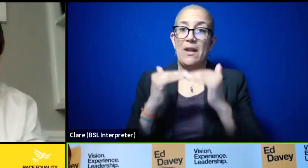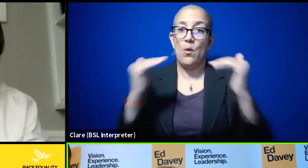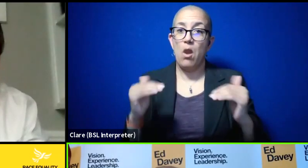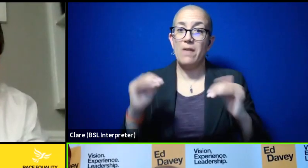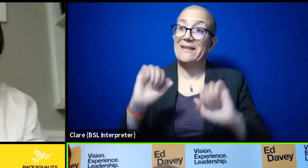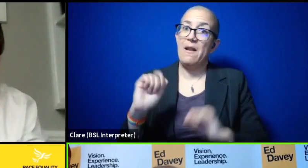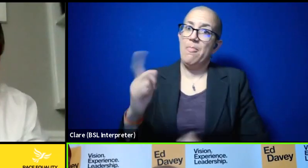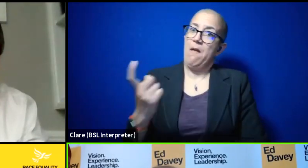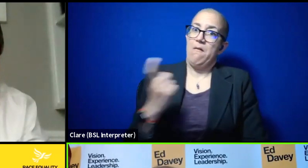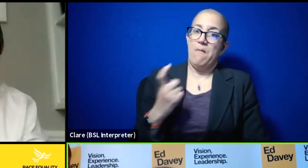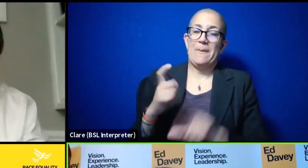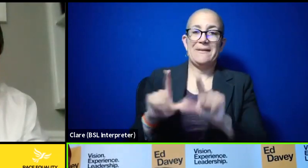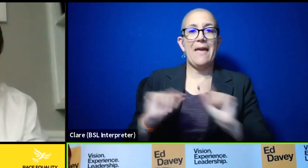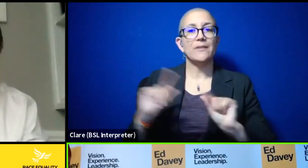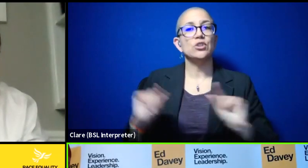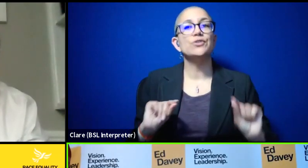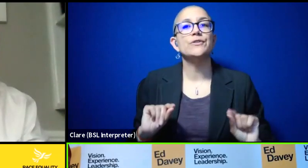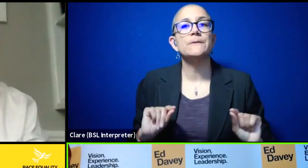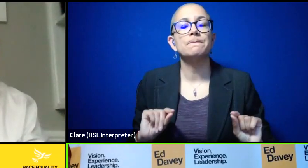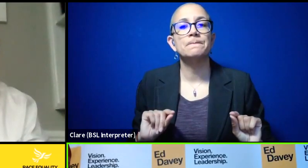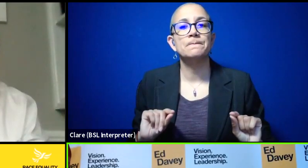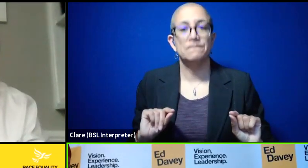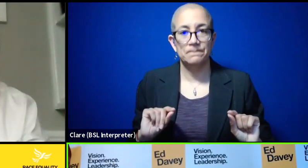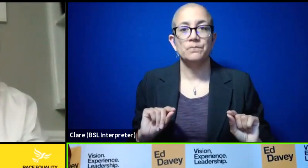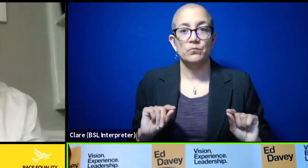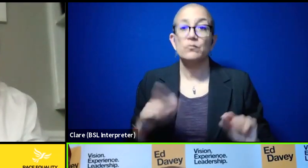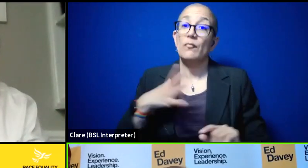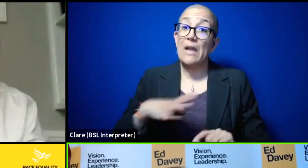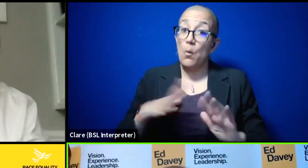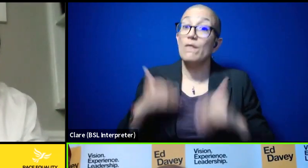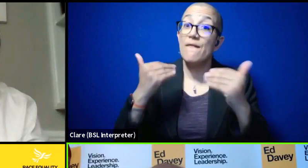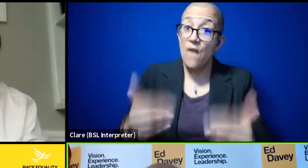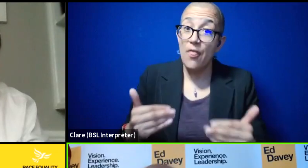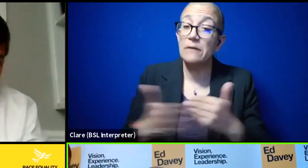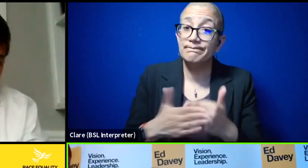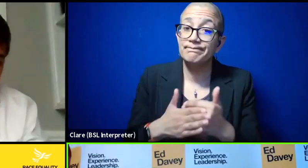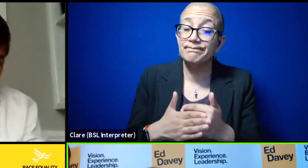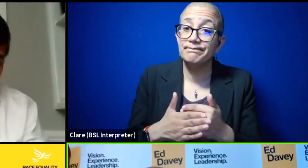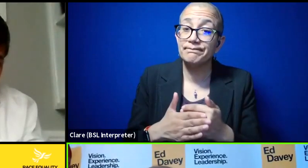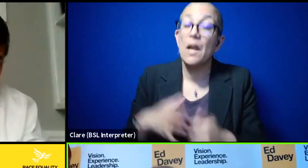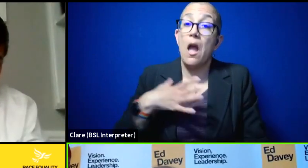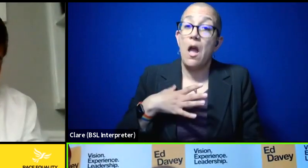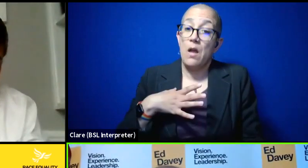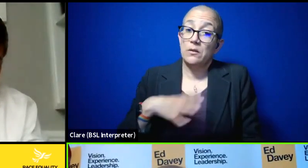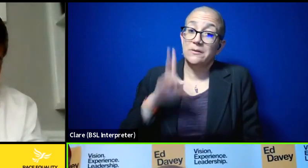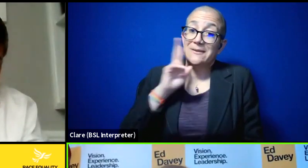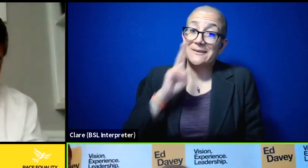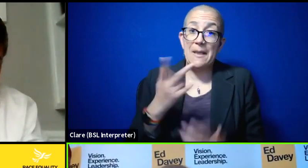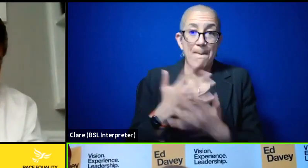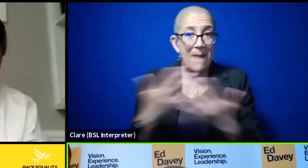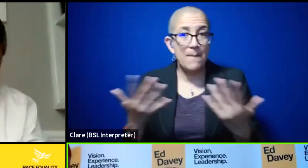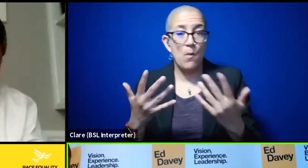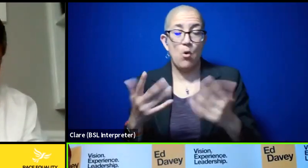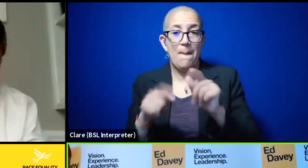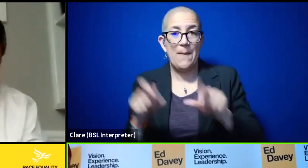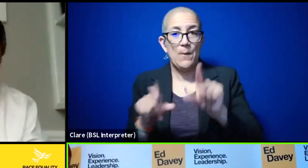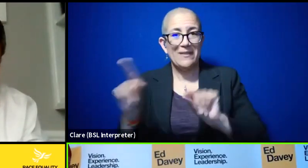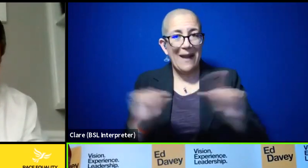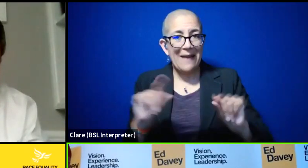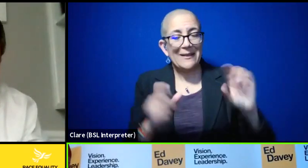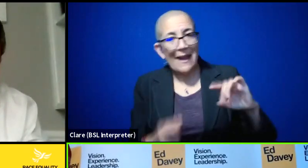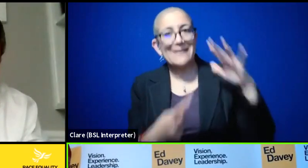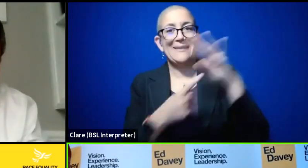forthcoming selections. And I want to go further. Not only do I want to see many more people selected at senior council